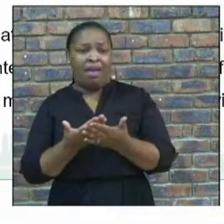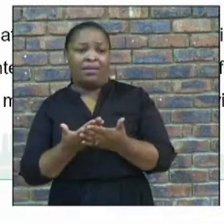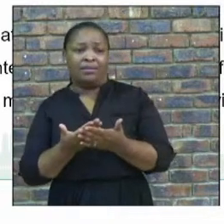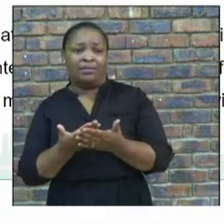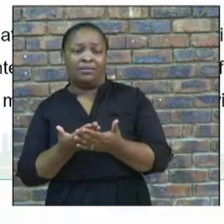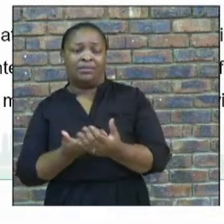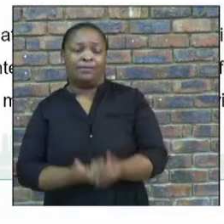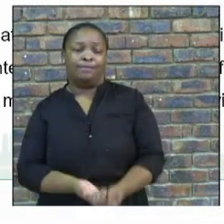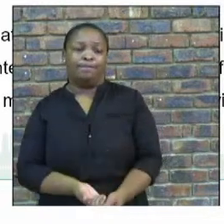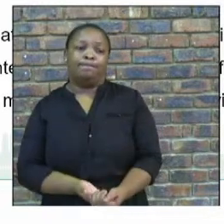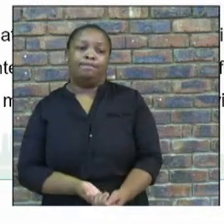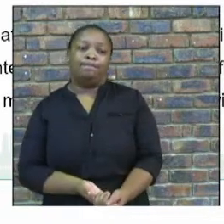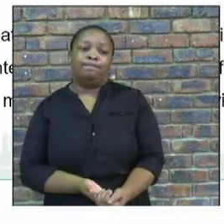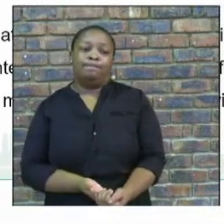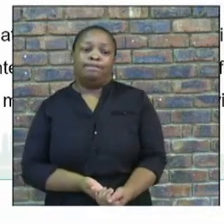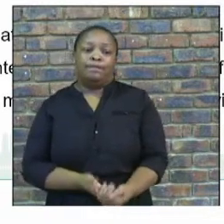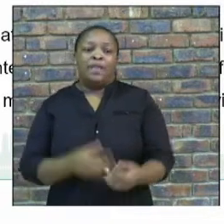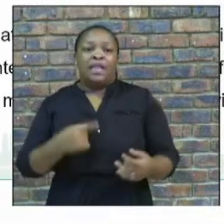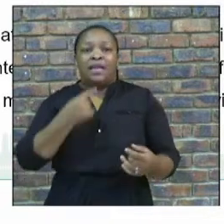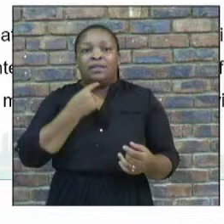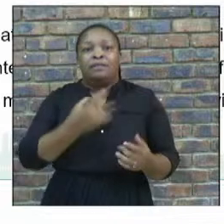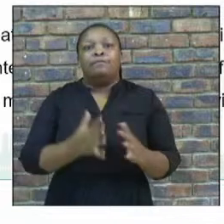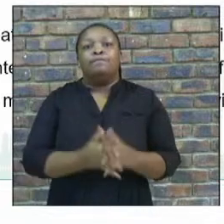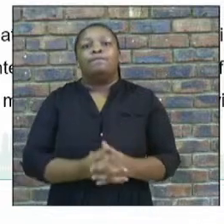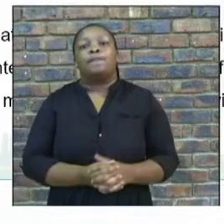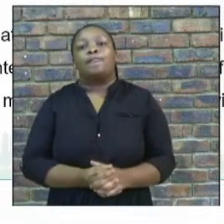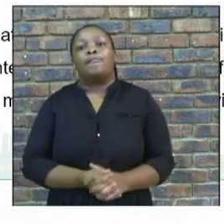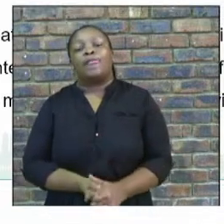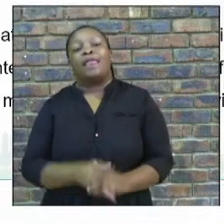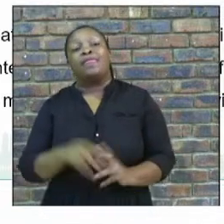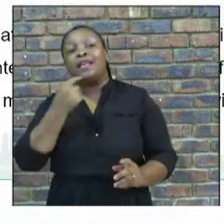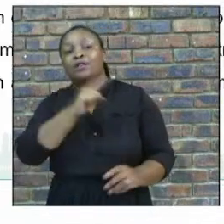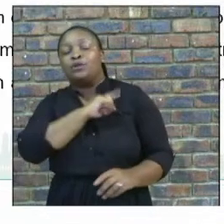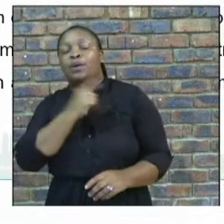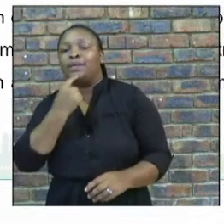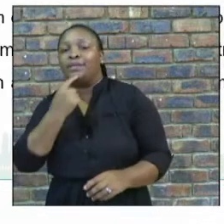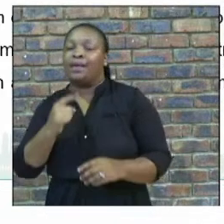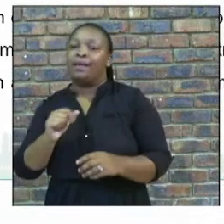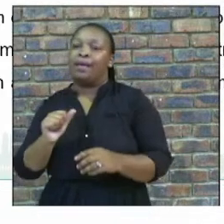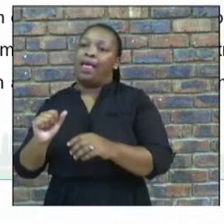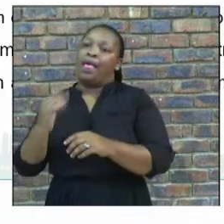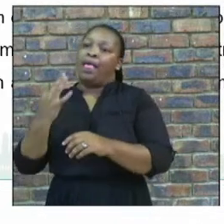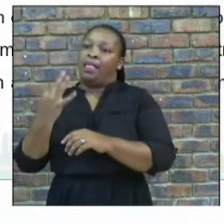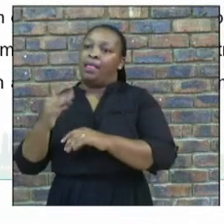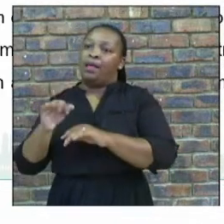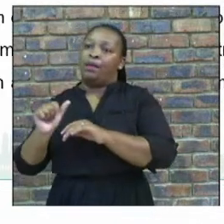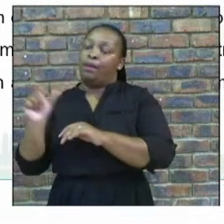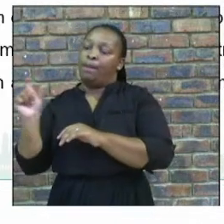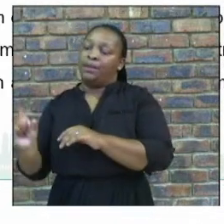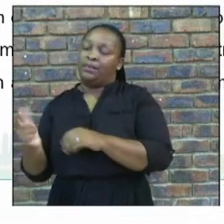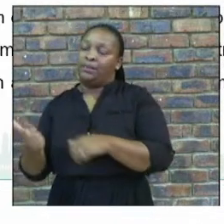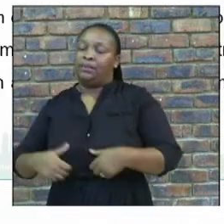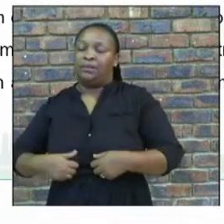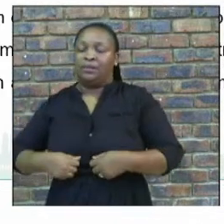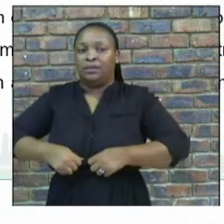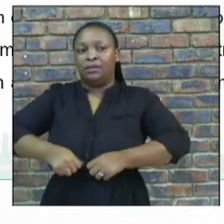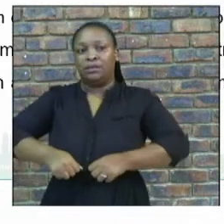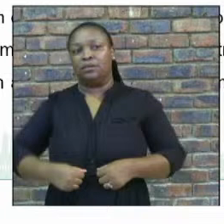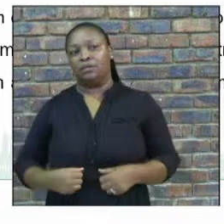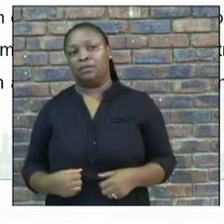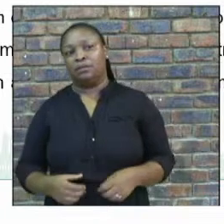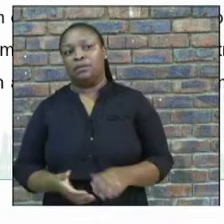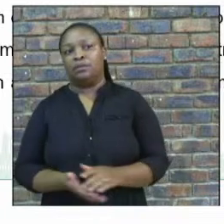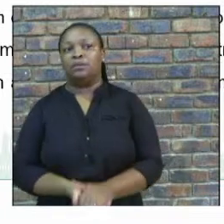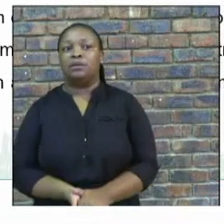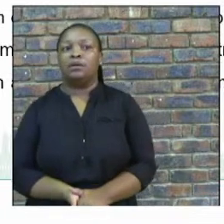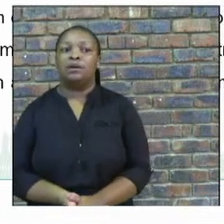them access. So this is what we call third-party access. Then clause 77, it